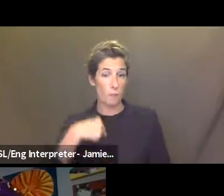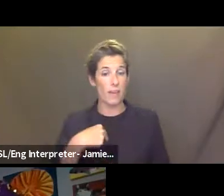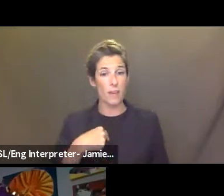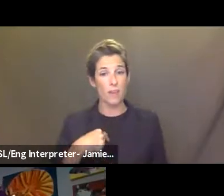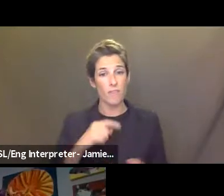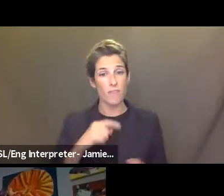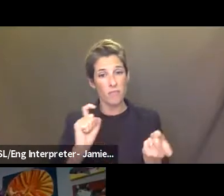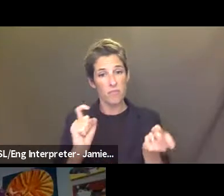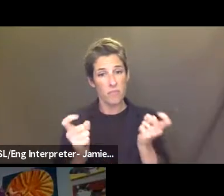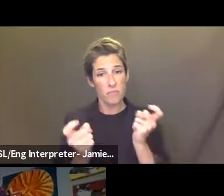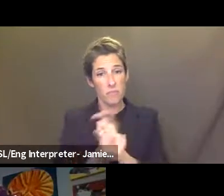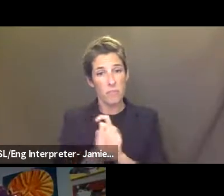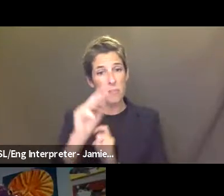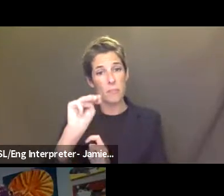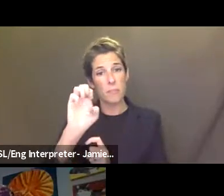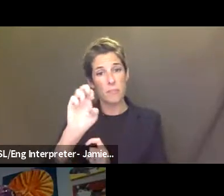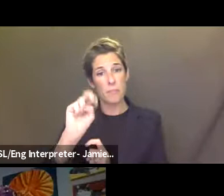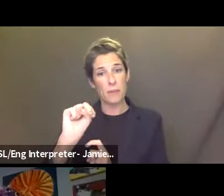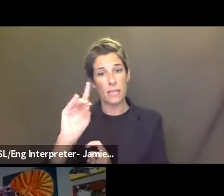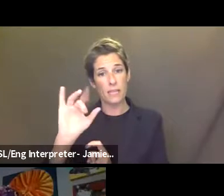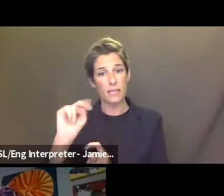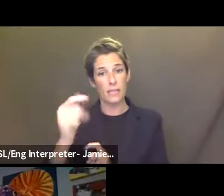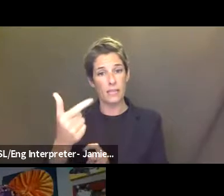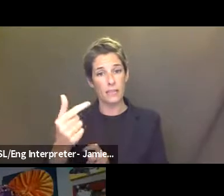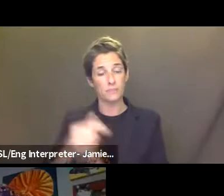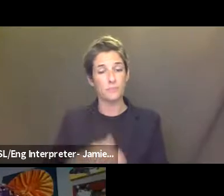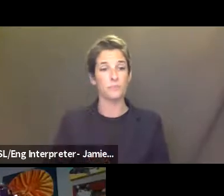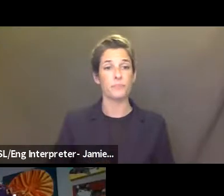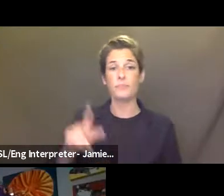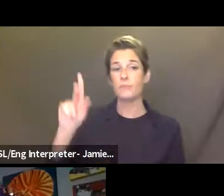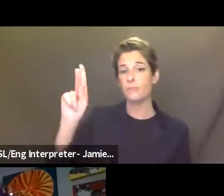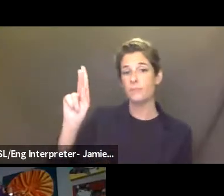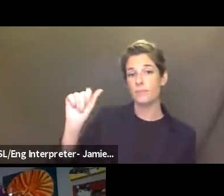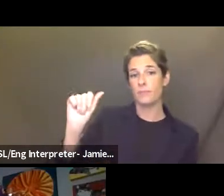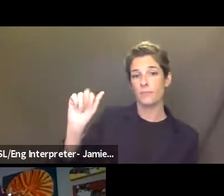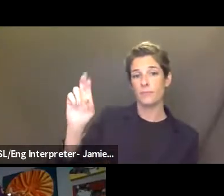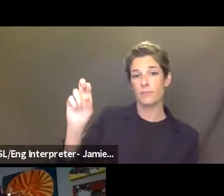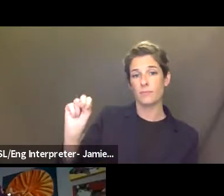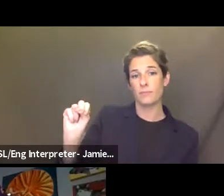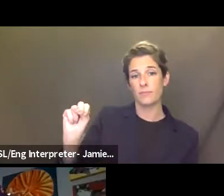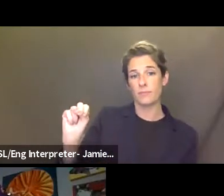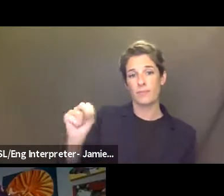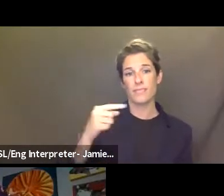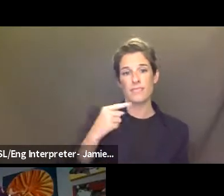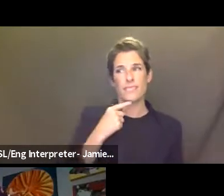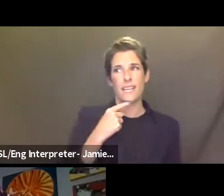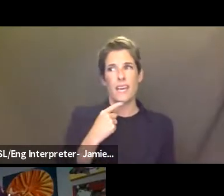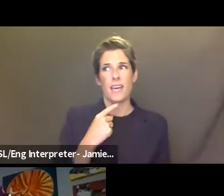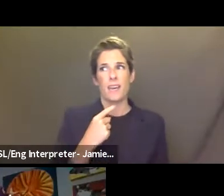In terms of psychiatric disabilities, I don't know what healing and mending are.